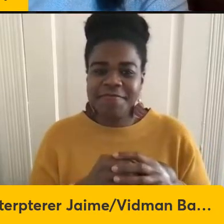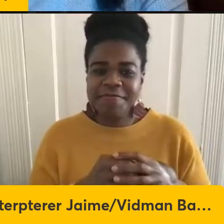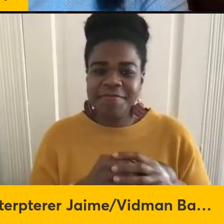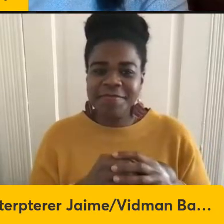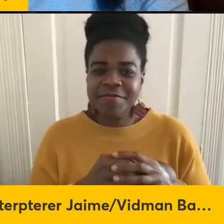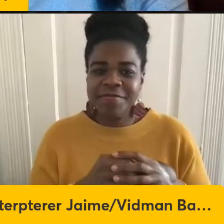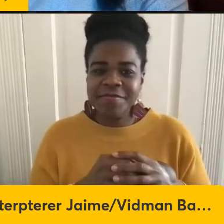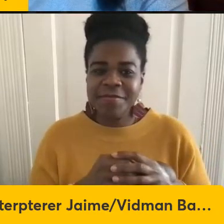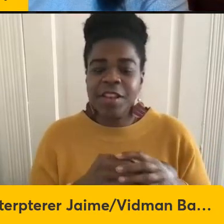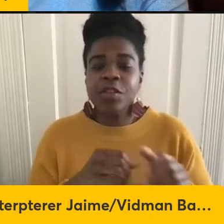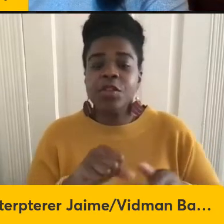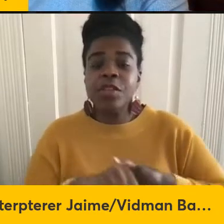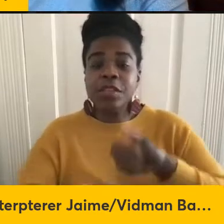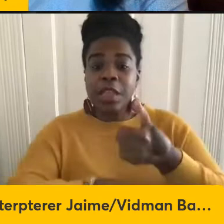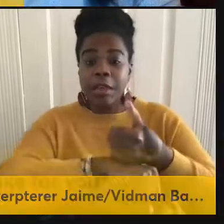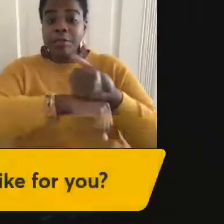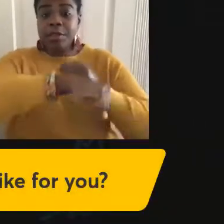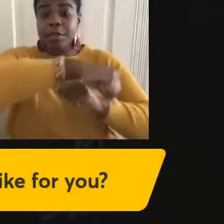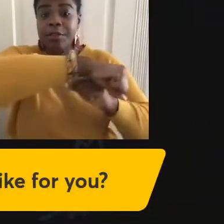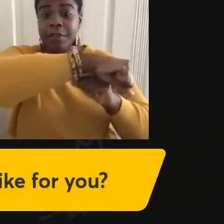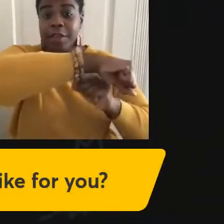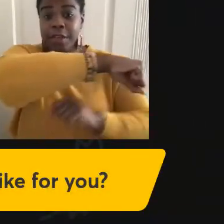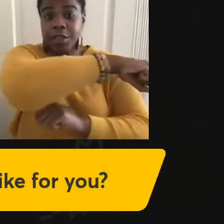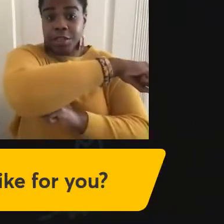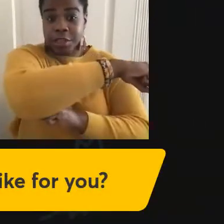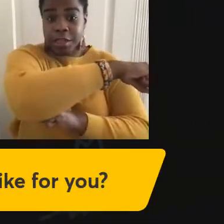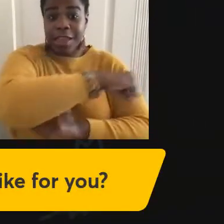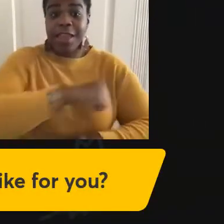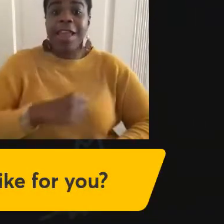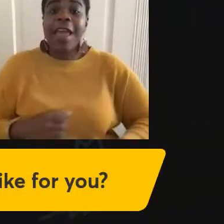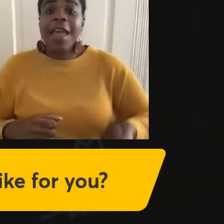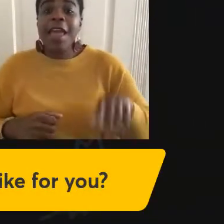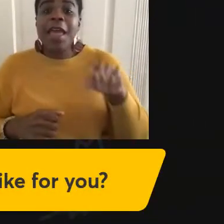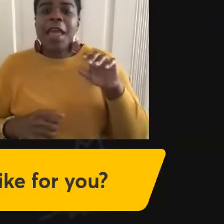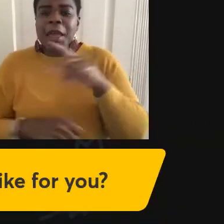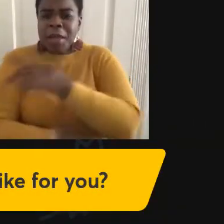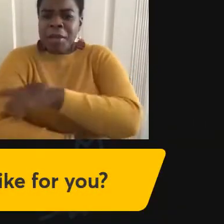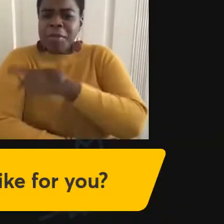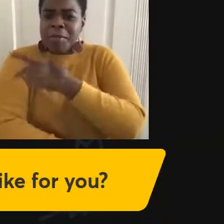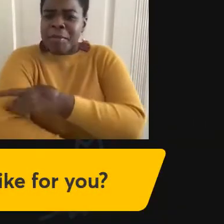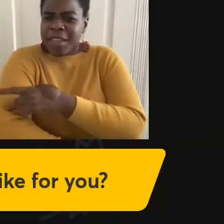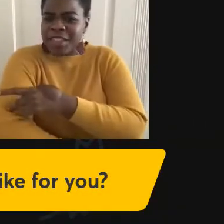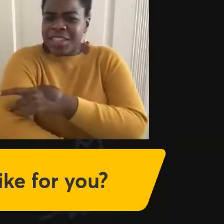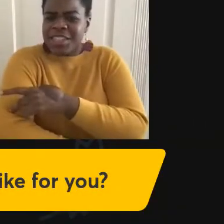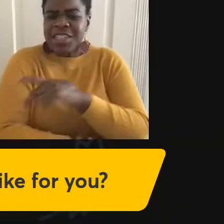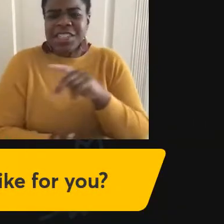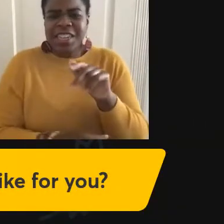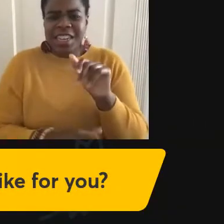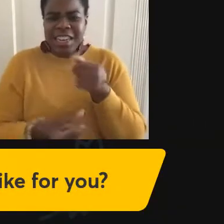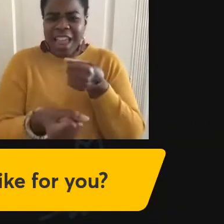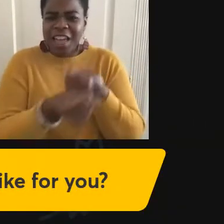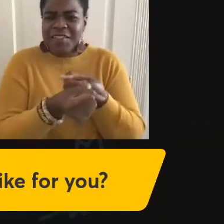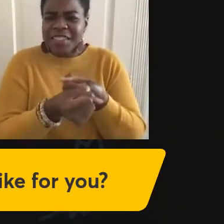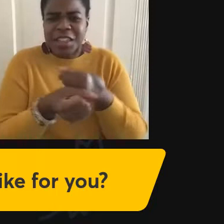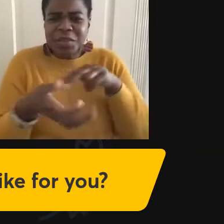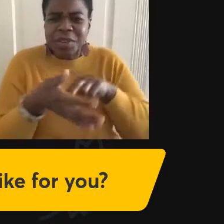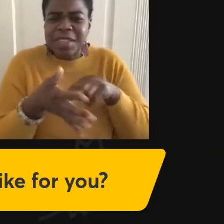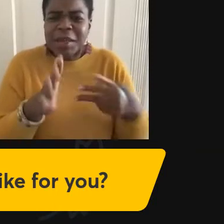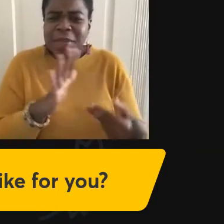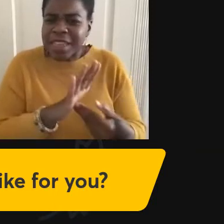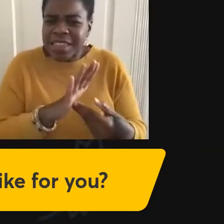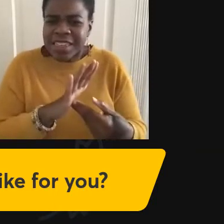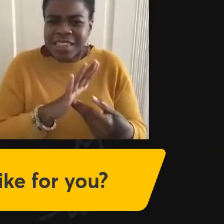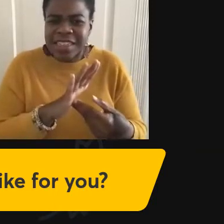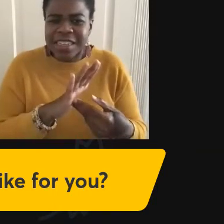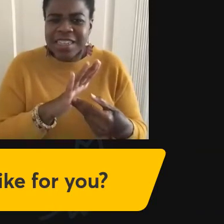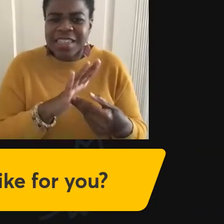establishing the foundation of what patient advocacy really is. So I'm going to